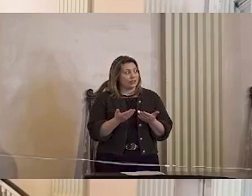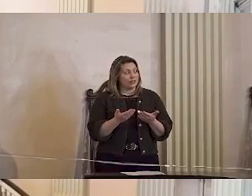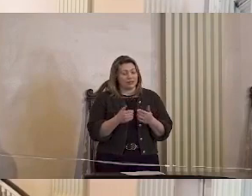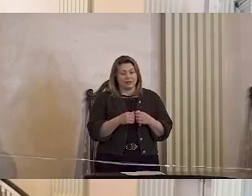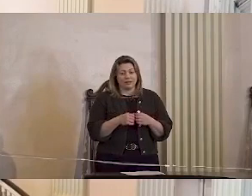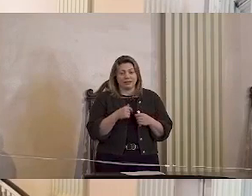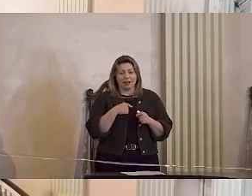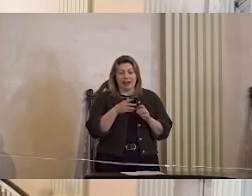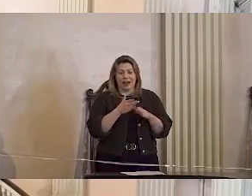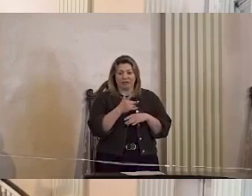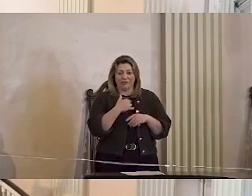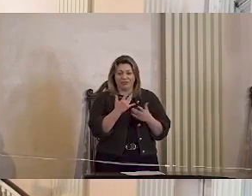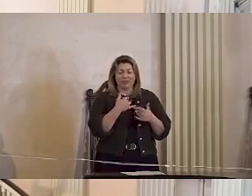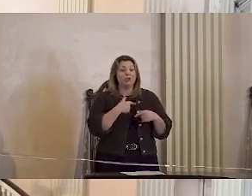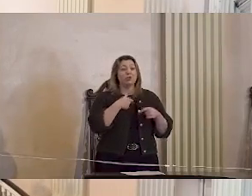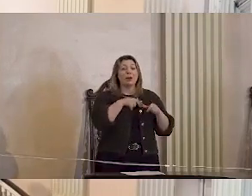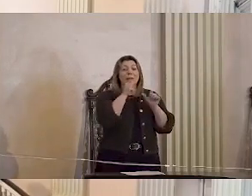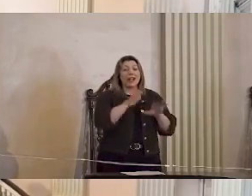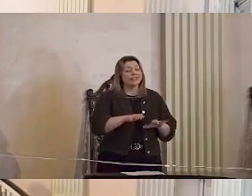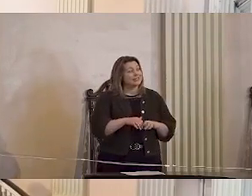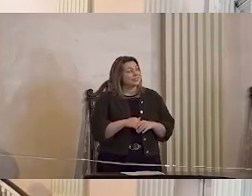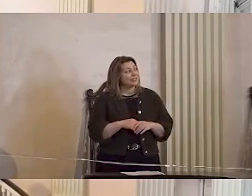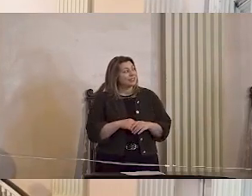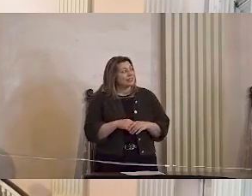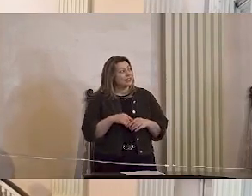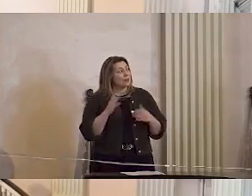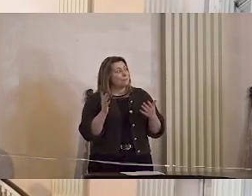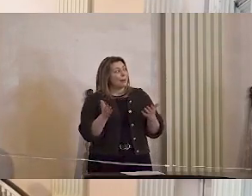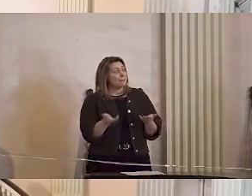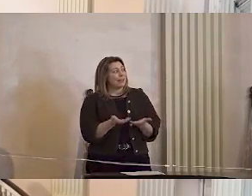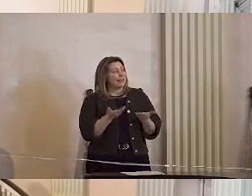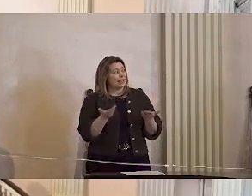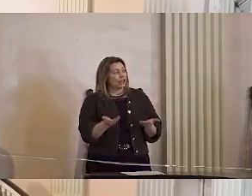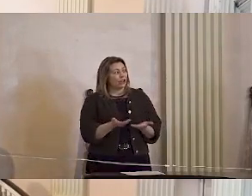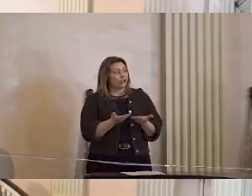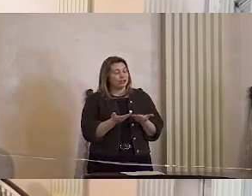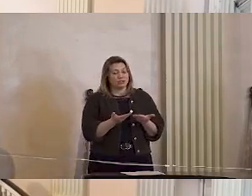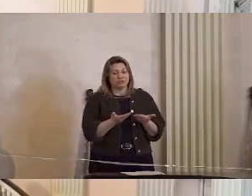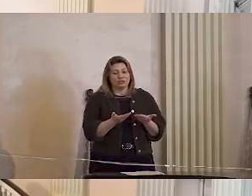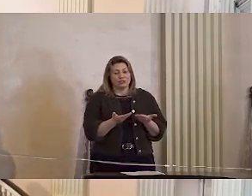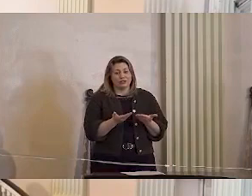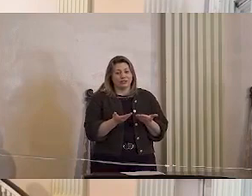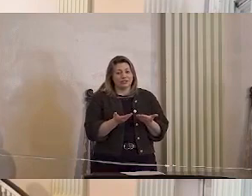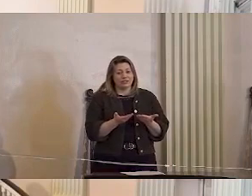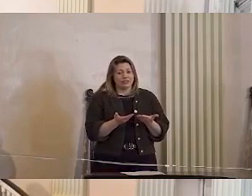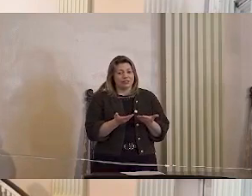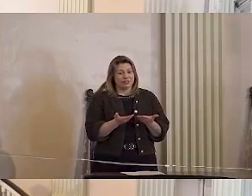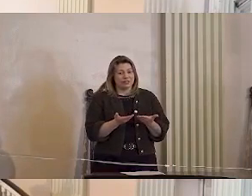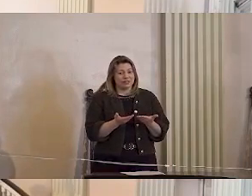Repeat after I finish. We are blessed by being here.